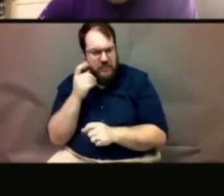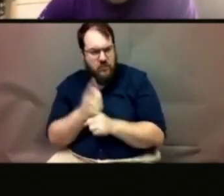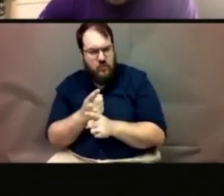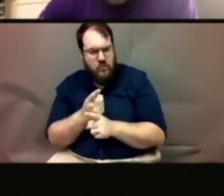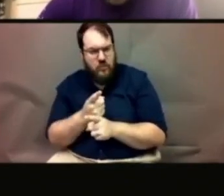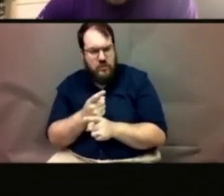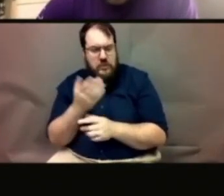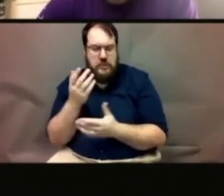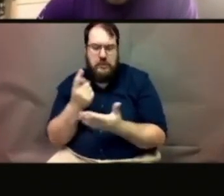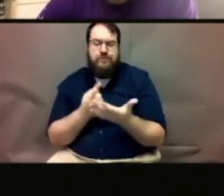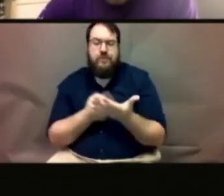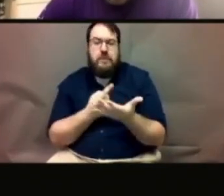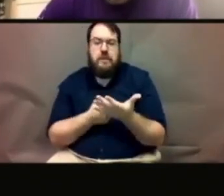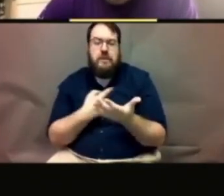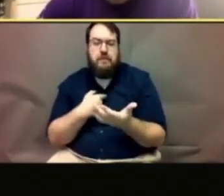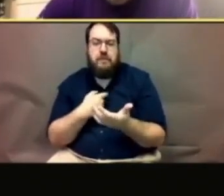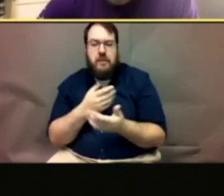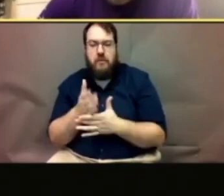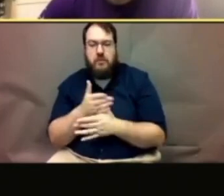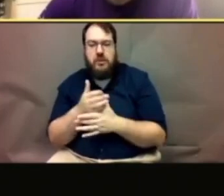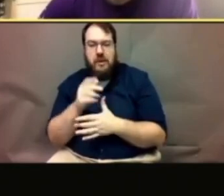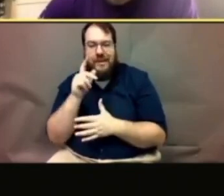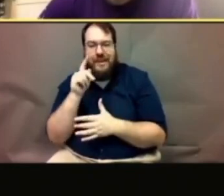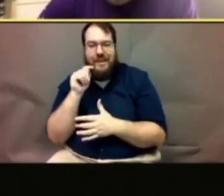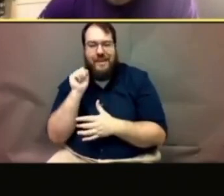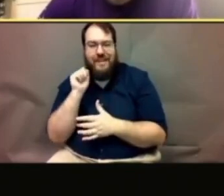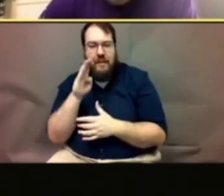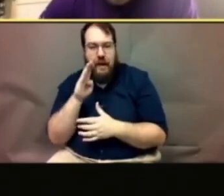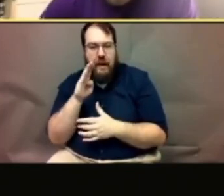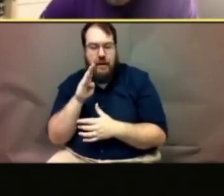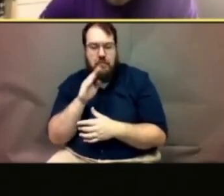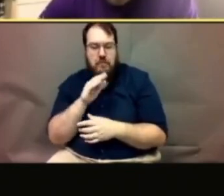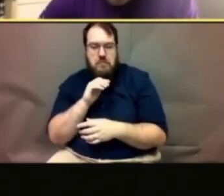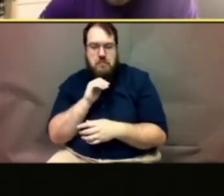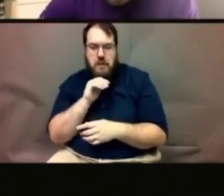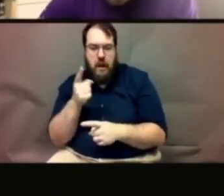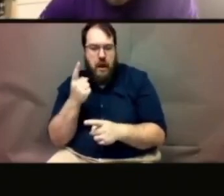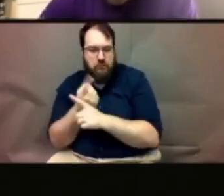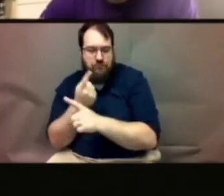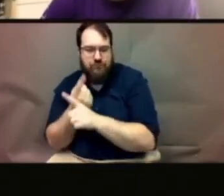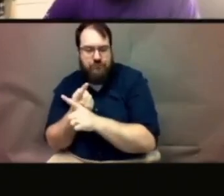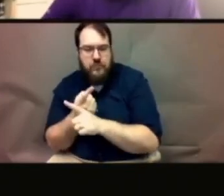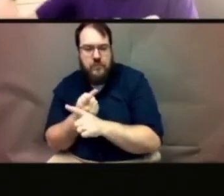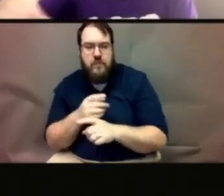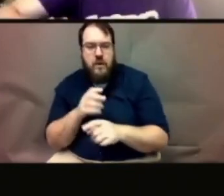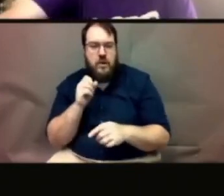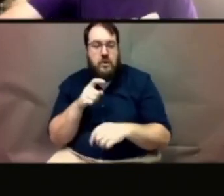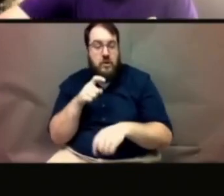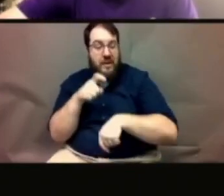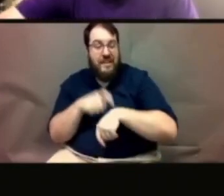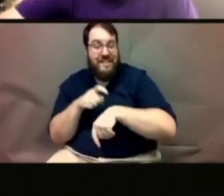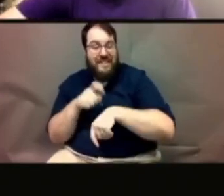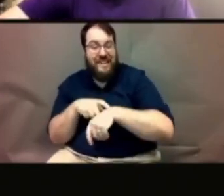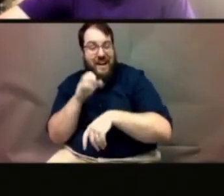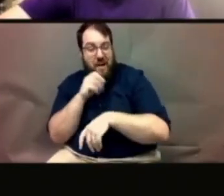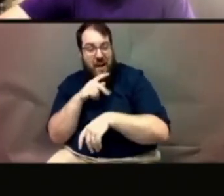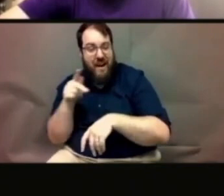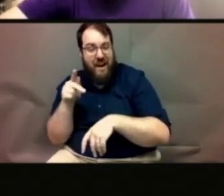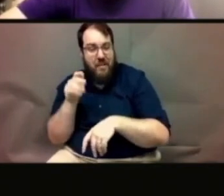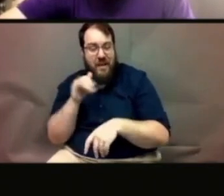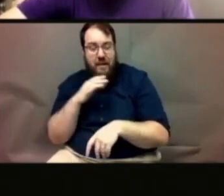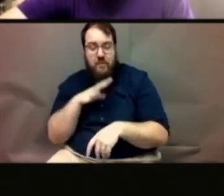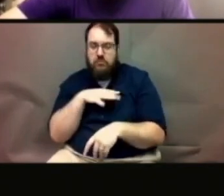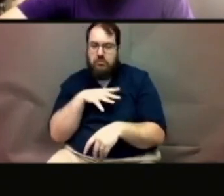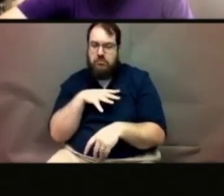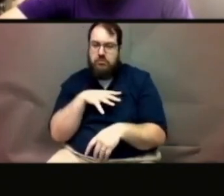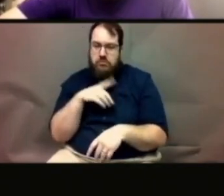I share a tab and not the right screen. You're on it. And then the timer app is super cool because we were talking about